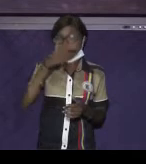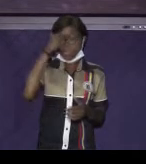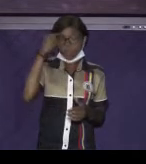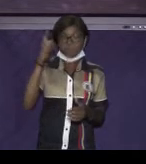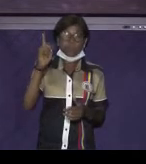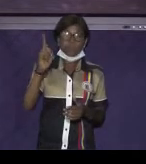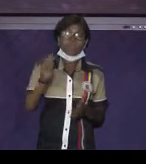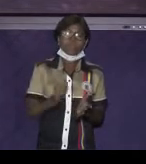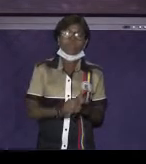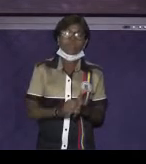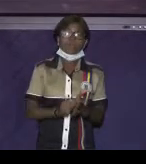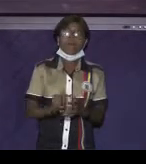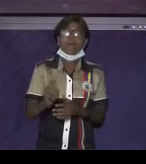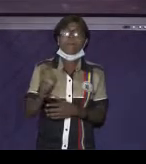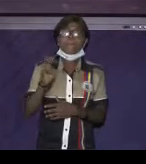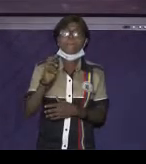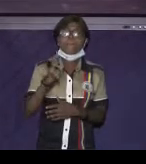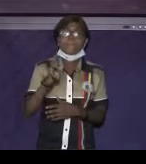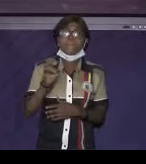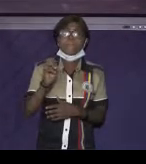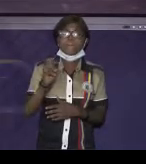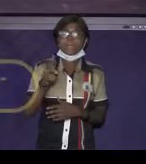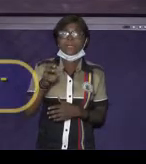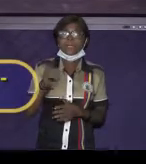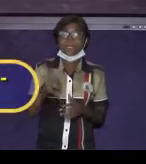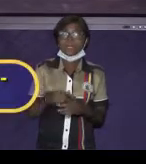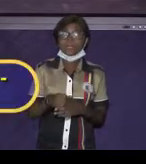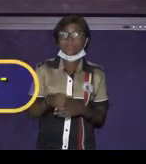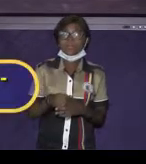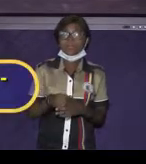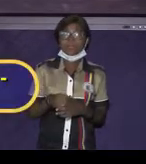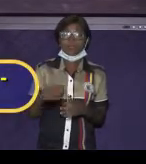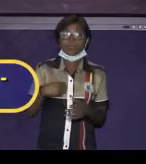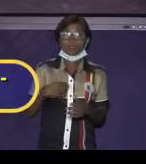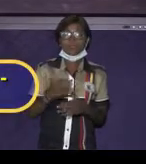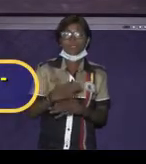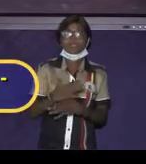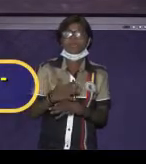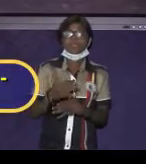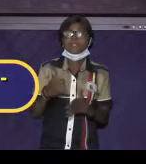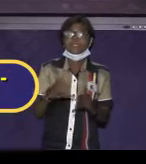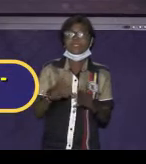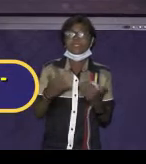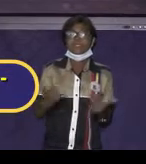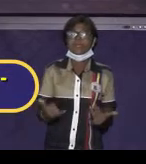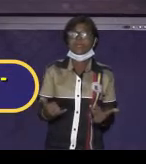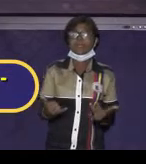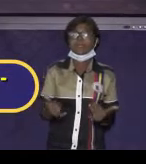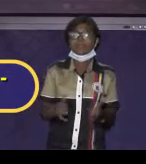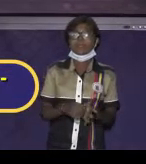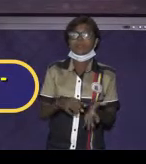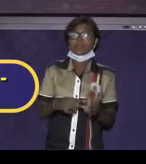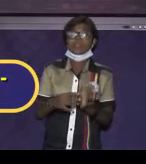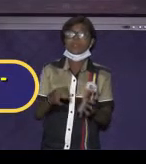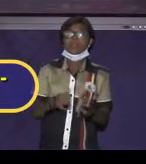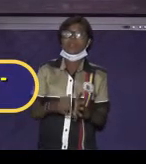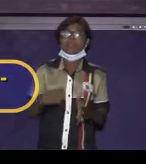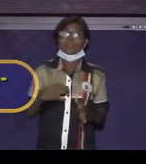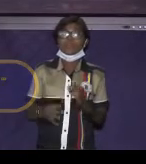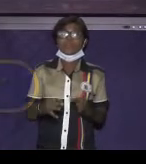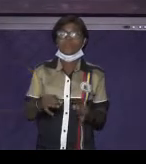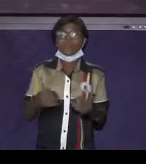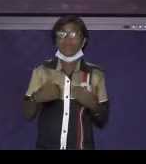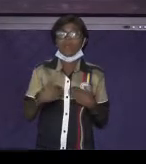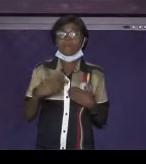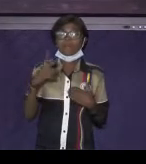because 1,000 meters is 1 kilometer, and we've done something like this before. So we are dividing by 1,000, and that means that if you have